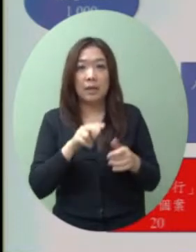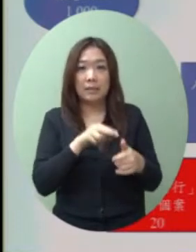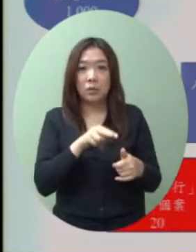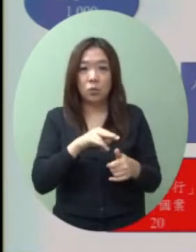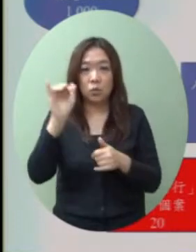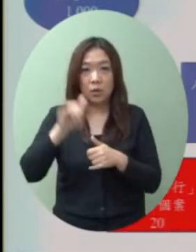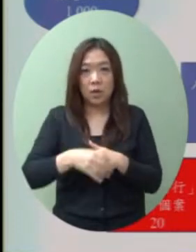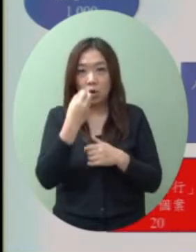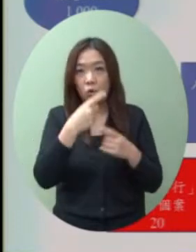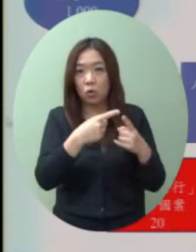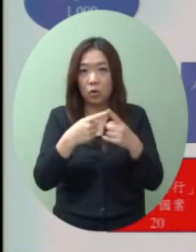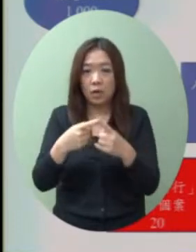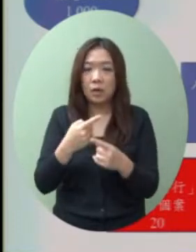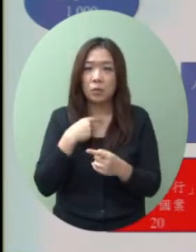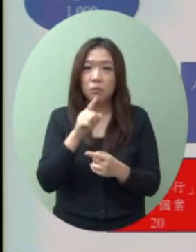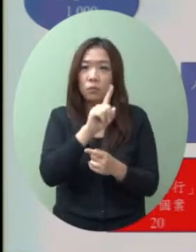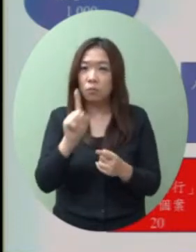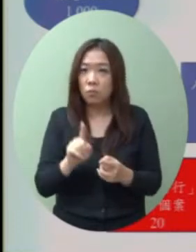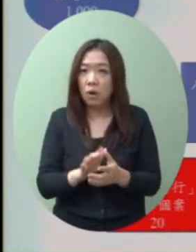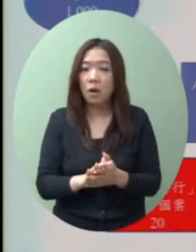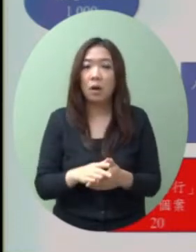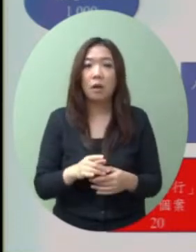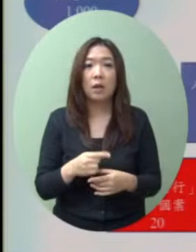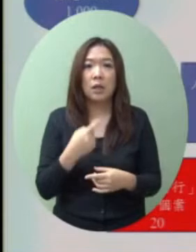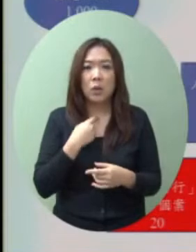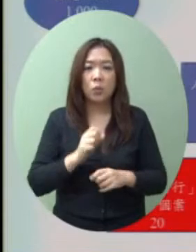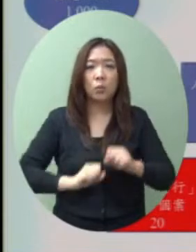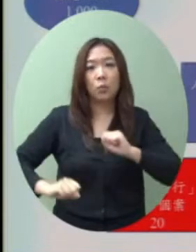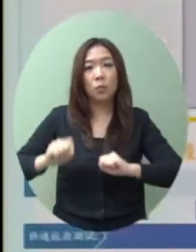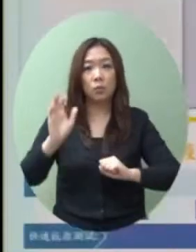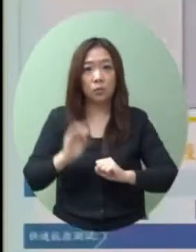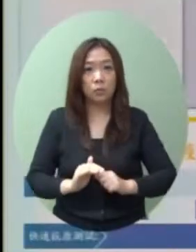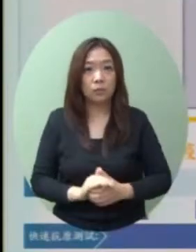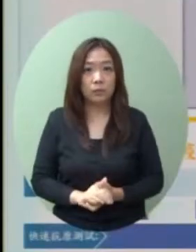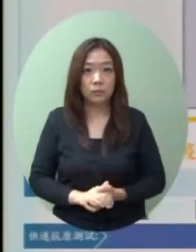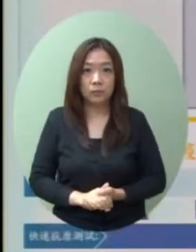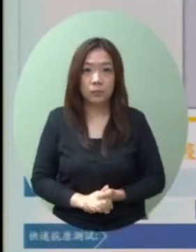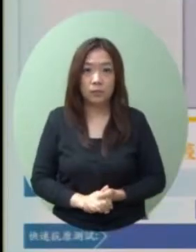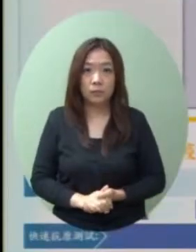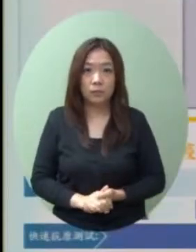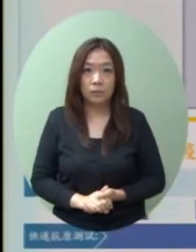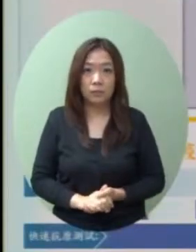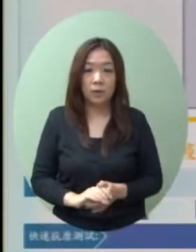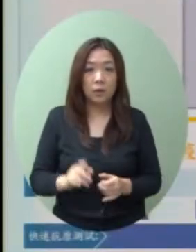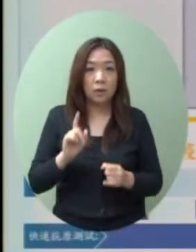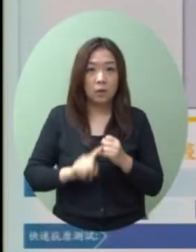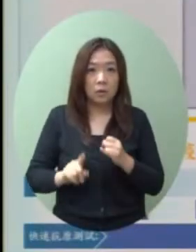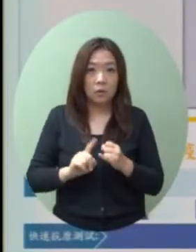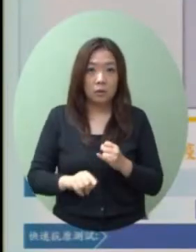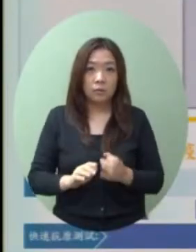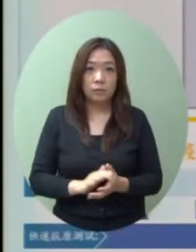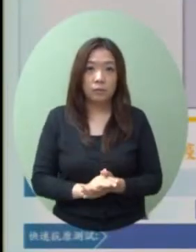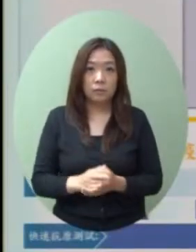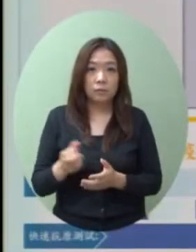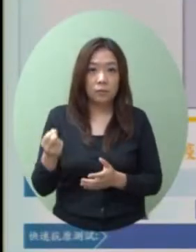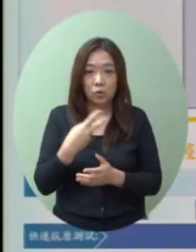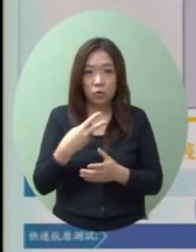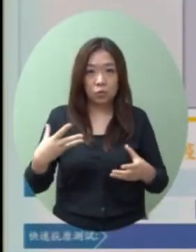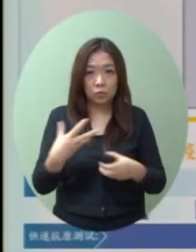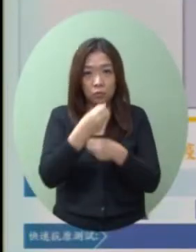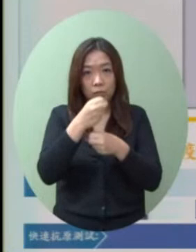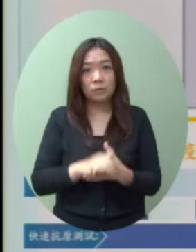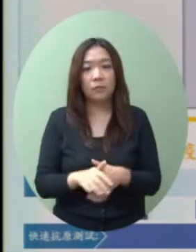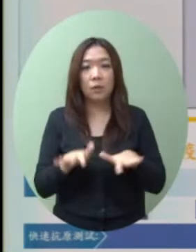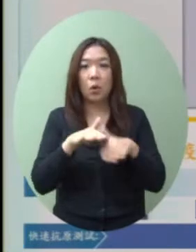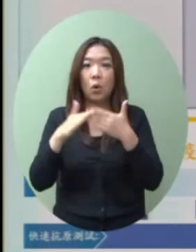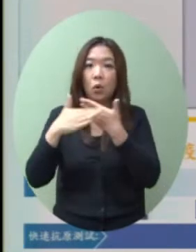that while controlling risks, we will take care of those who arrive in Hong Kong to ensure that they can still